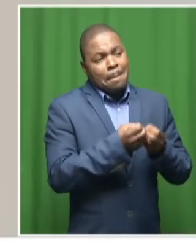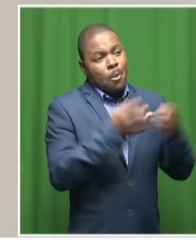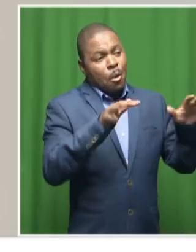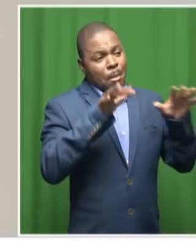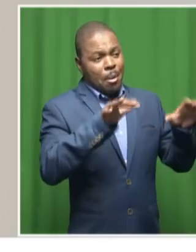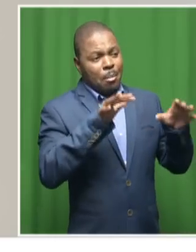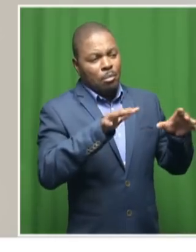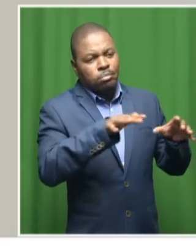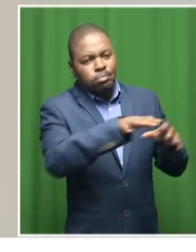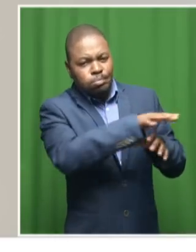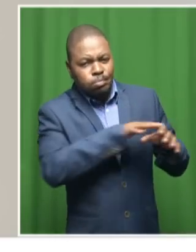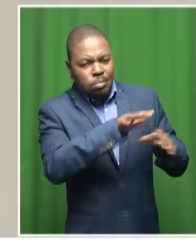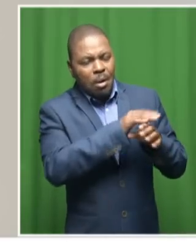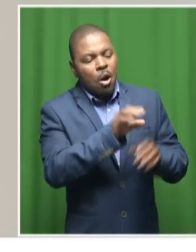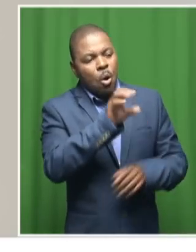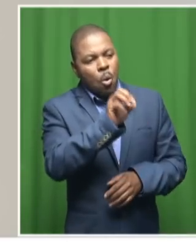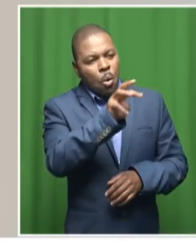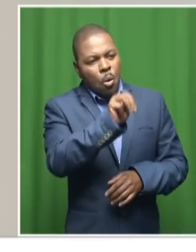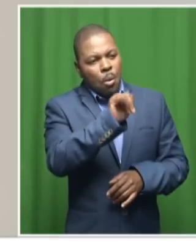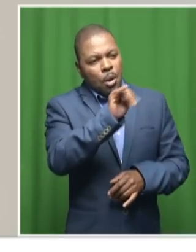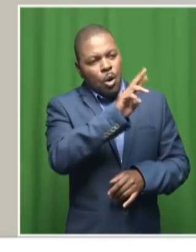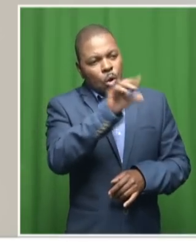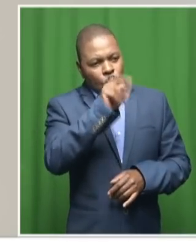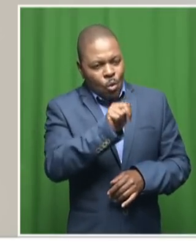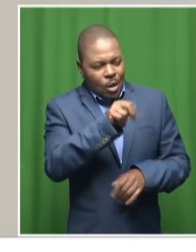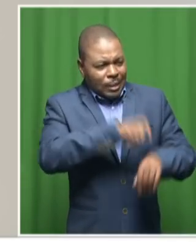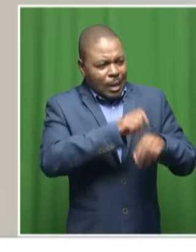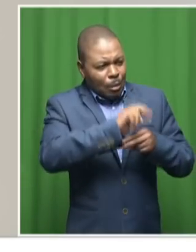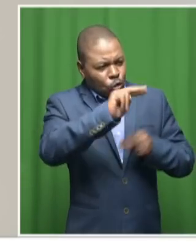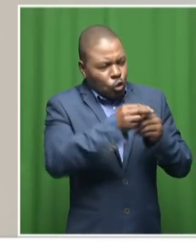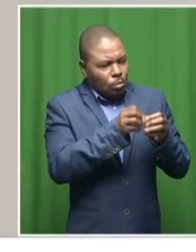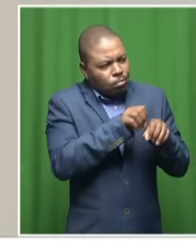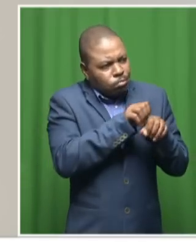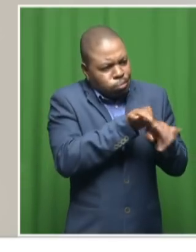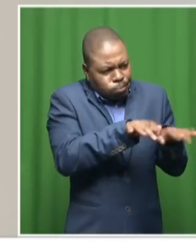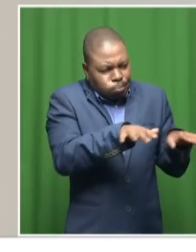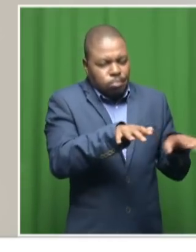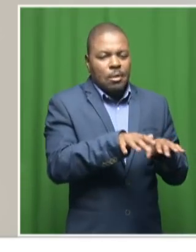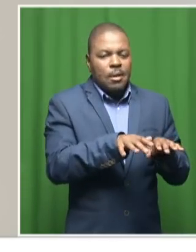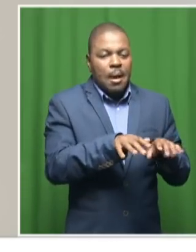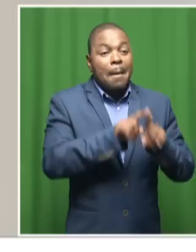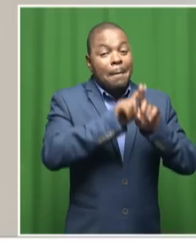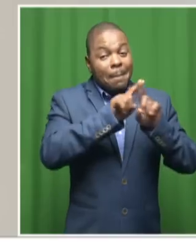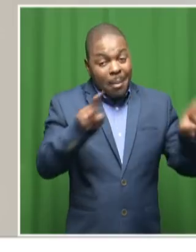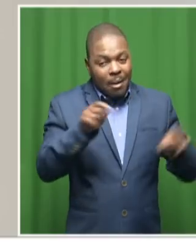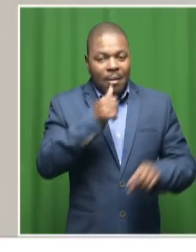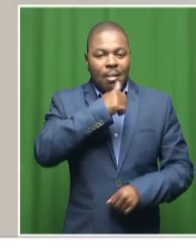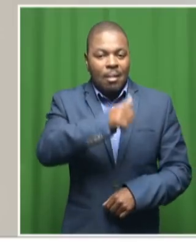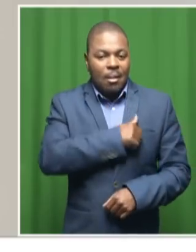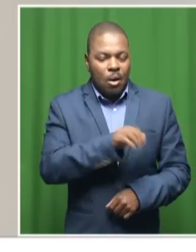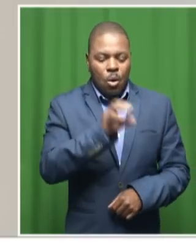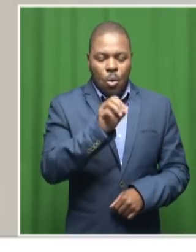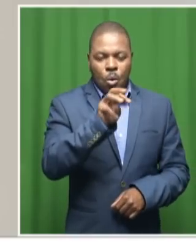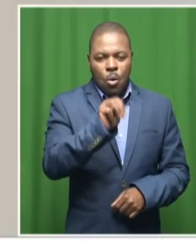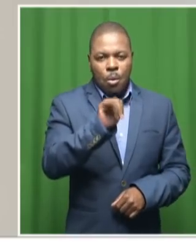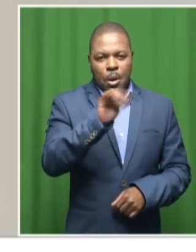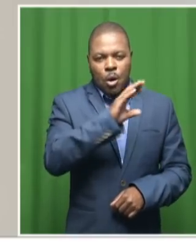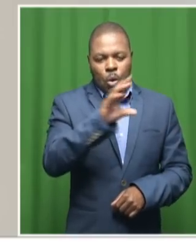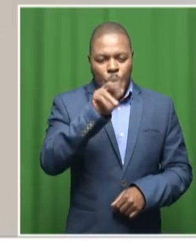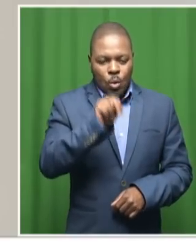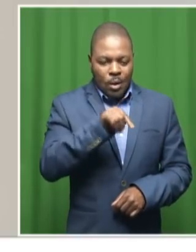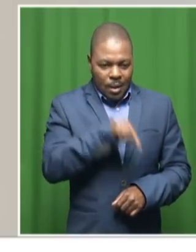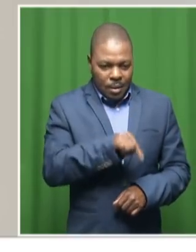of people got Omicron infection in a very short space of time. But fortunately, Omicron, although it was